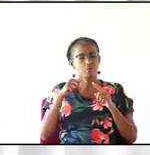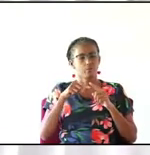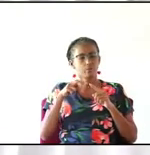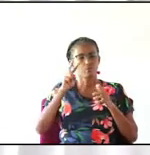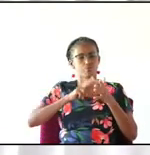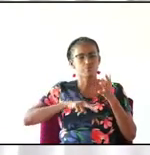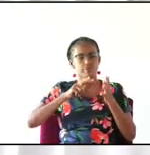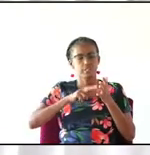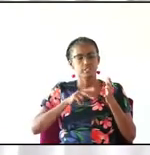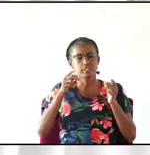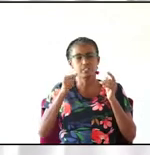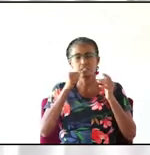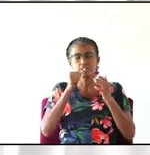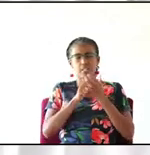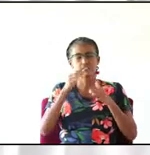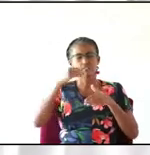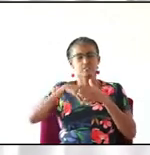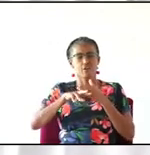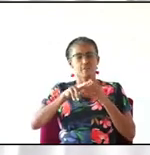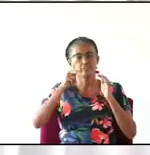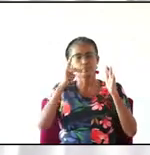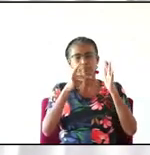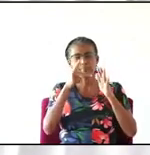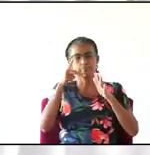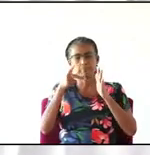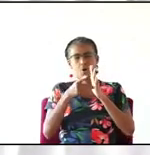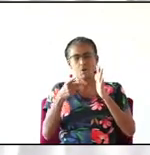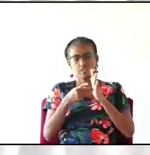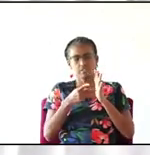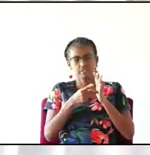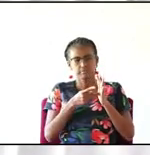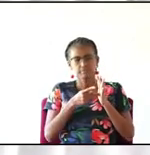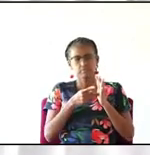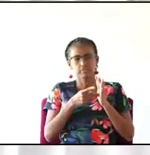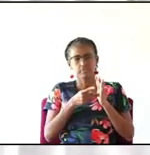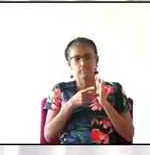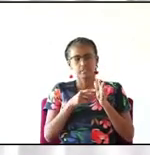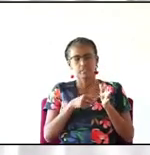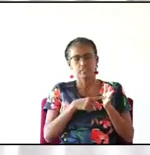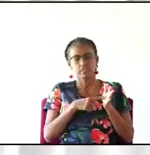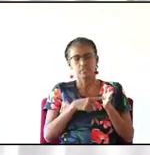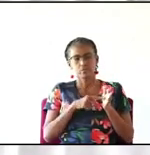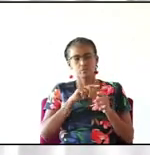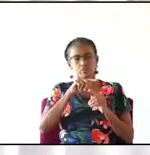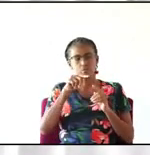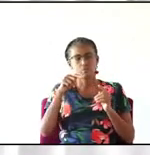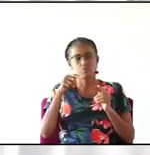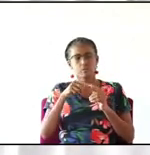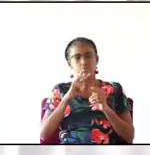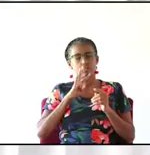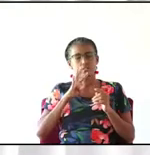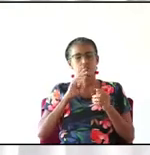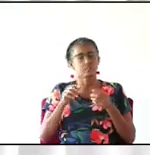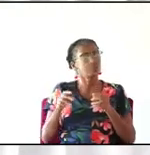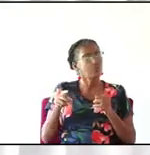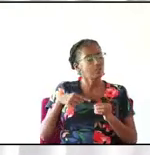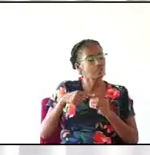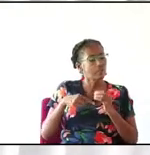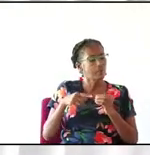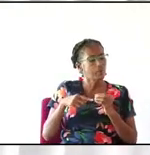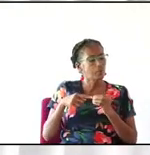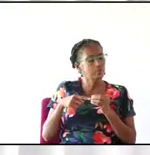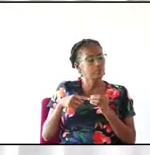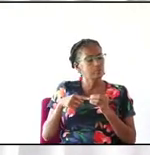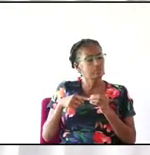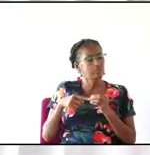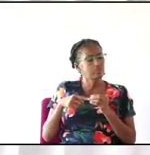Paul, Ephesians, Colossians, and all of them, in Ephesians especially, when he talks about you wrestling not against flesh and blood,